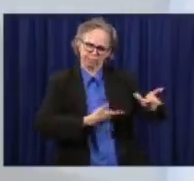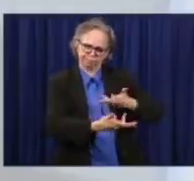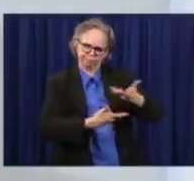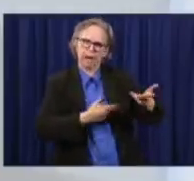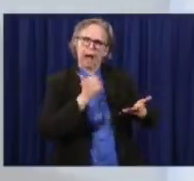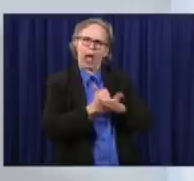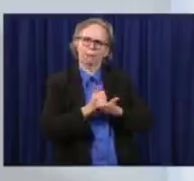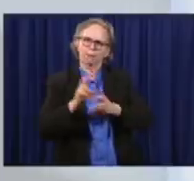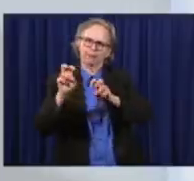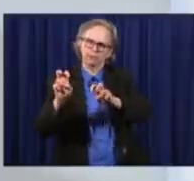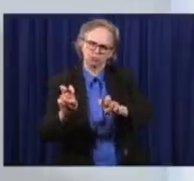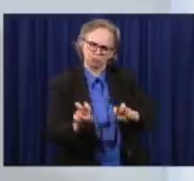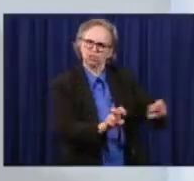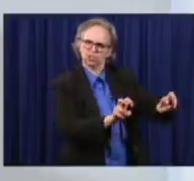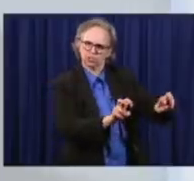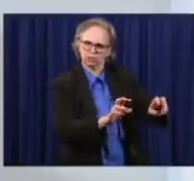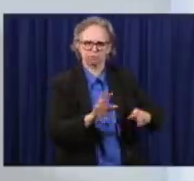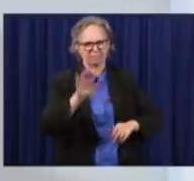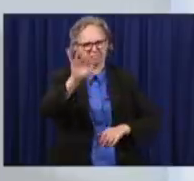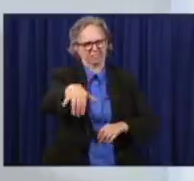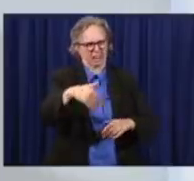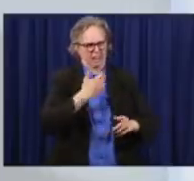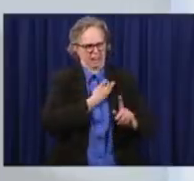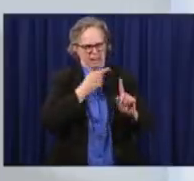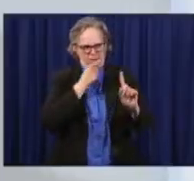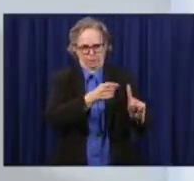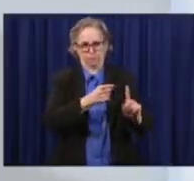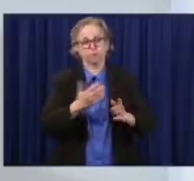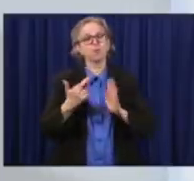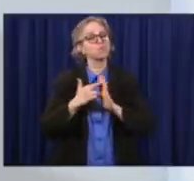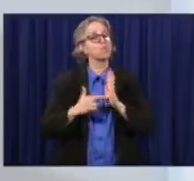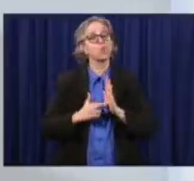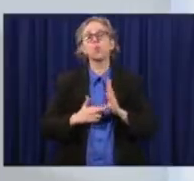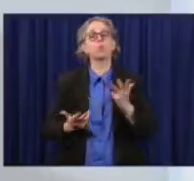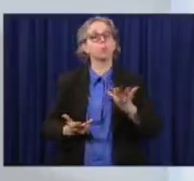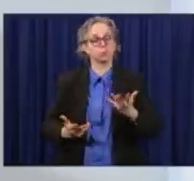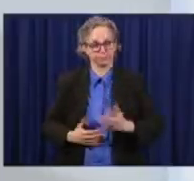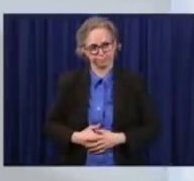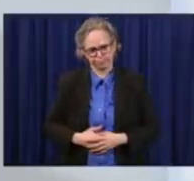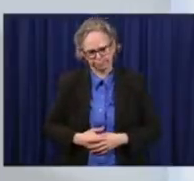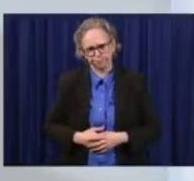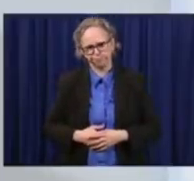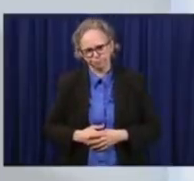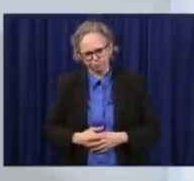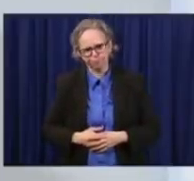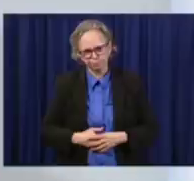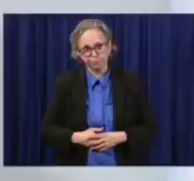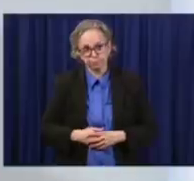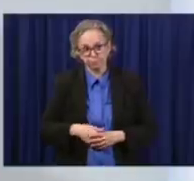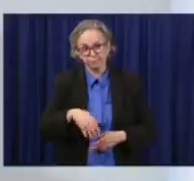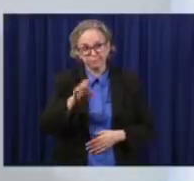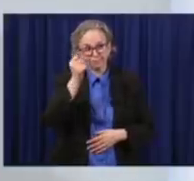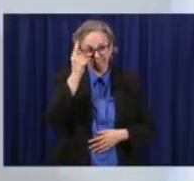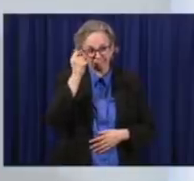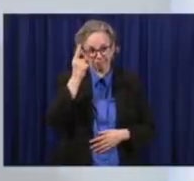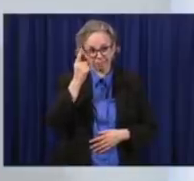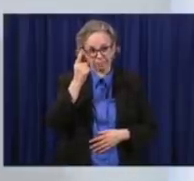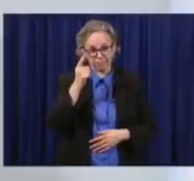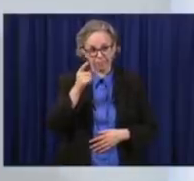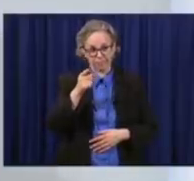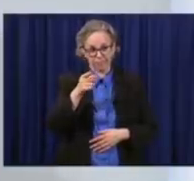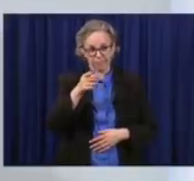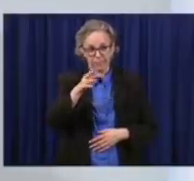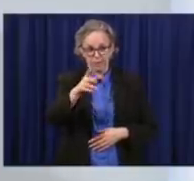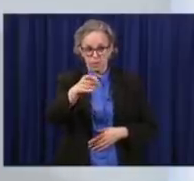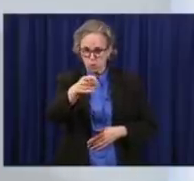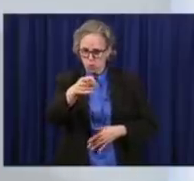While under the rules, if you are required to go back to work unless there's some health circumstance,